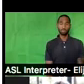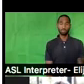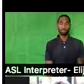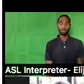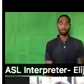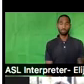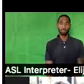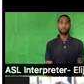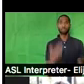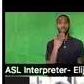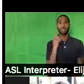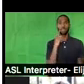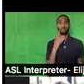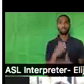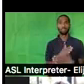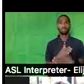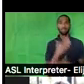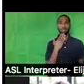Thank you for that share. Yeah,